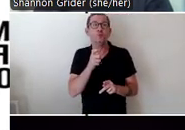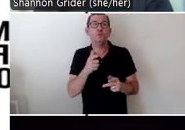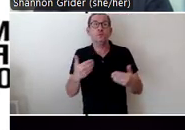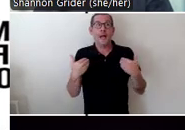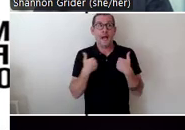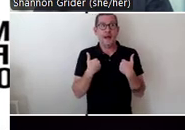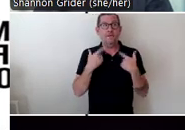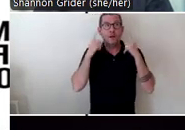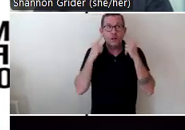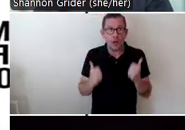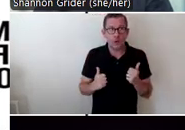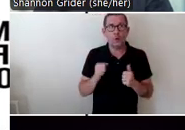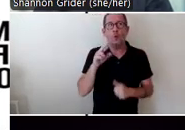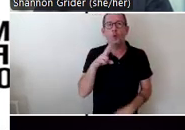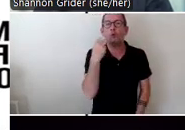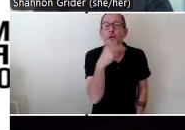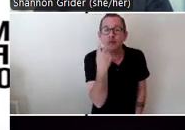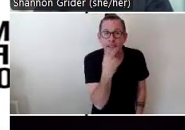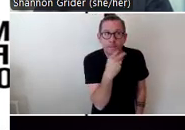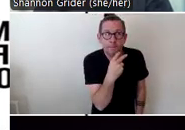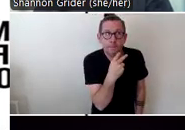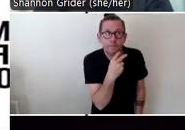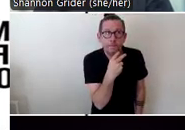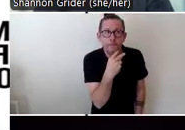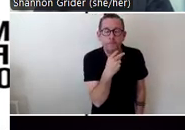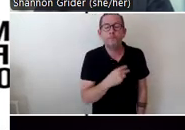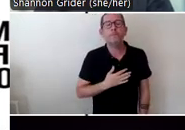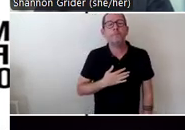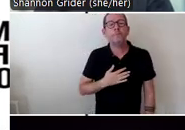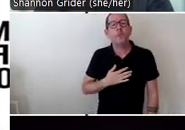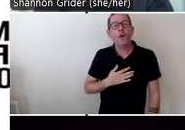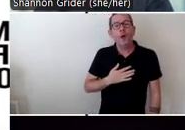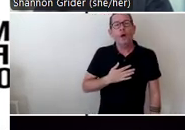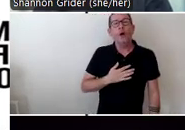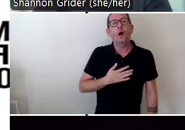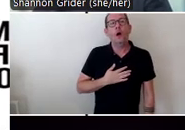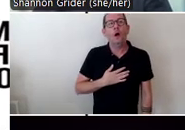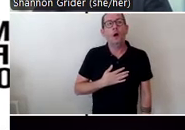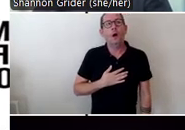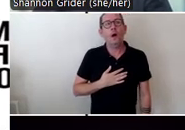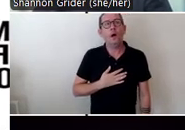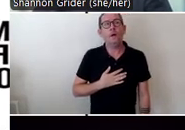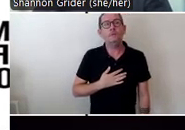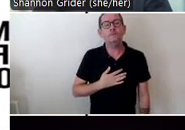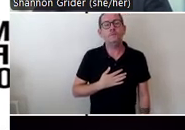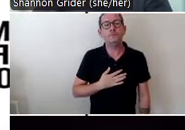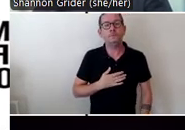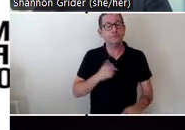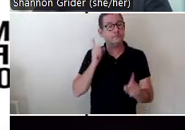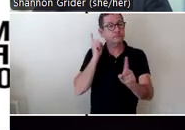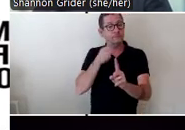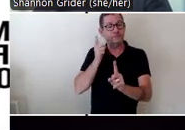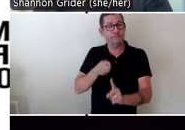If you're working with individuals who have a hearing loss and use lip reading or speech reading as their